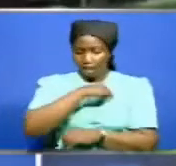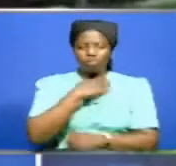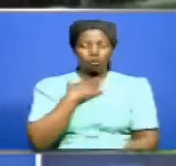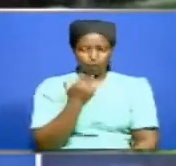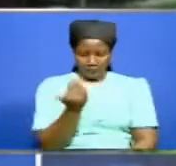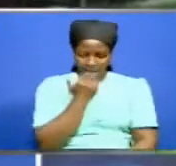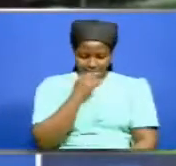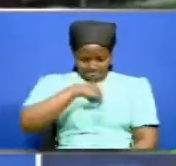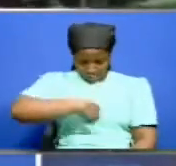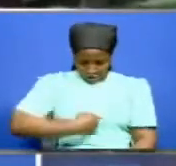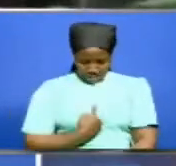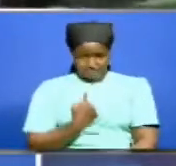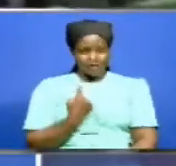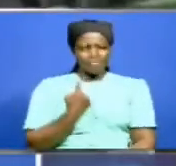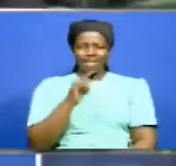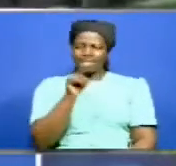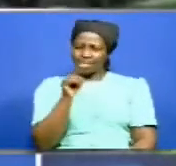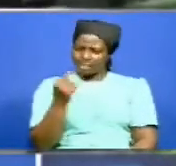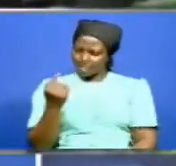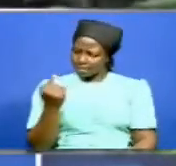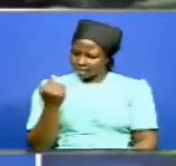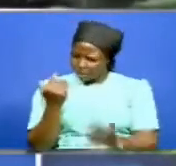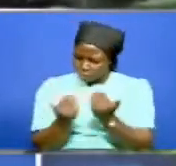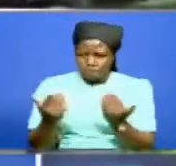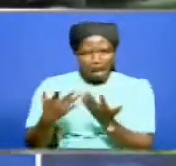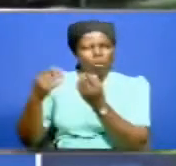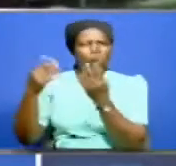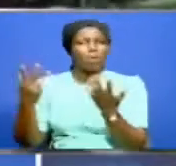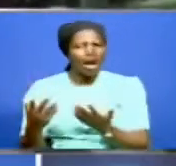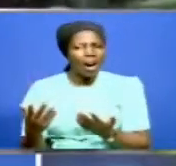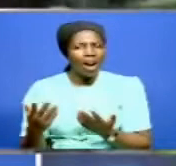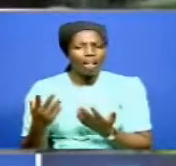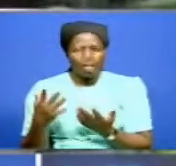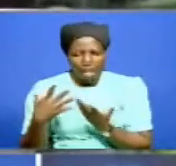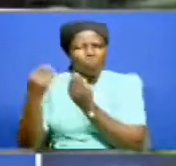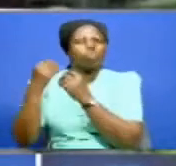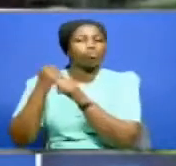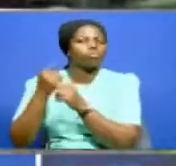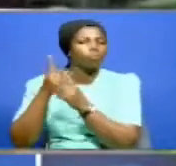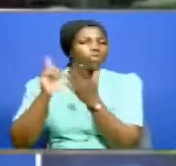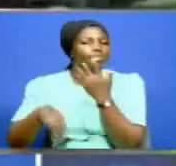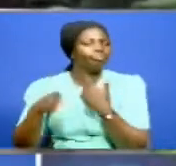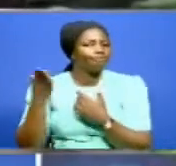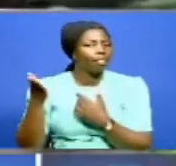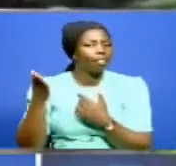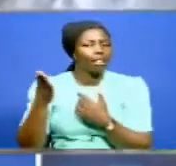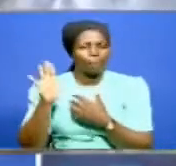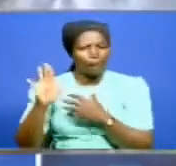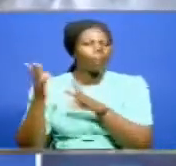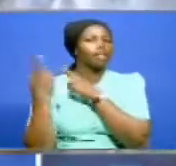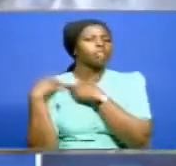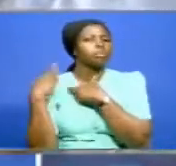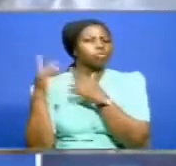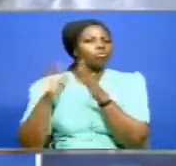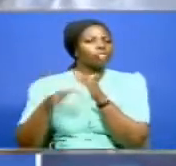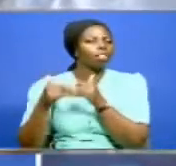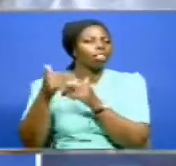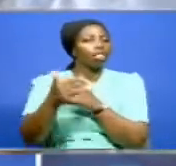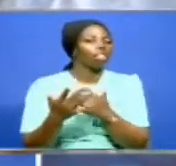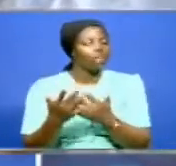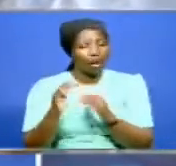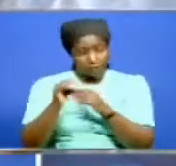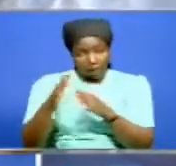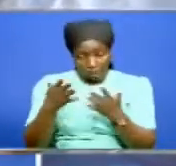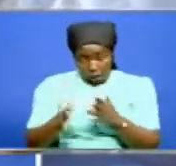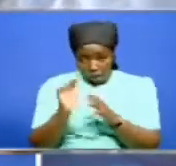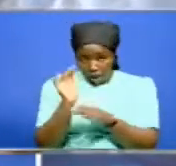ourselves, where are these guys going to? And what are they going to do? What will be their role? The leaders are now calling